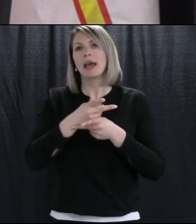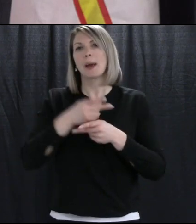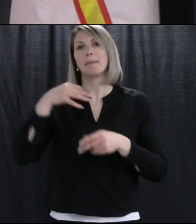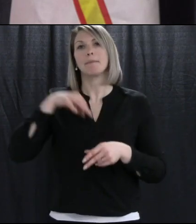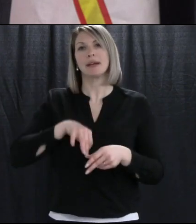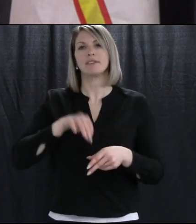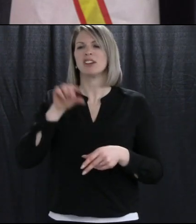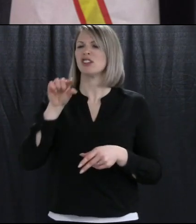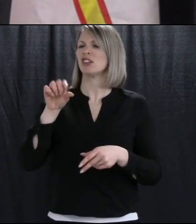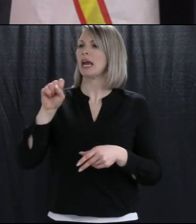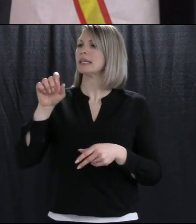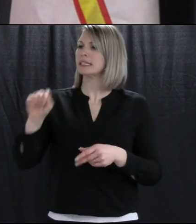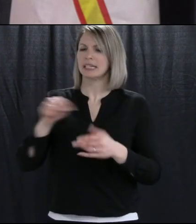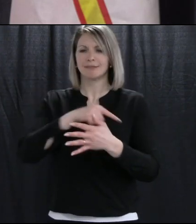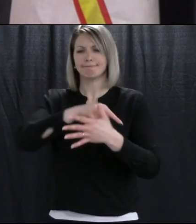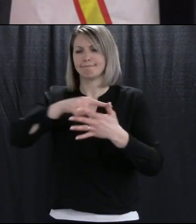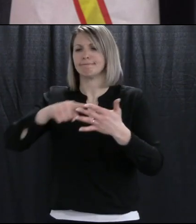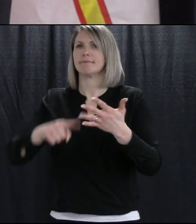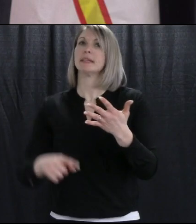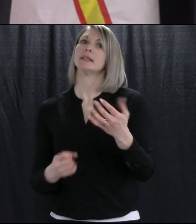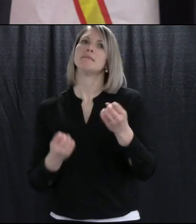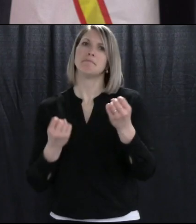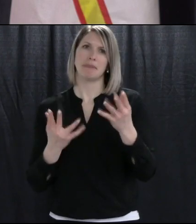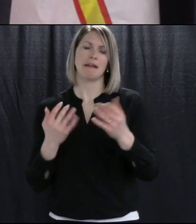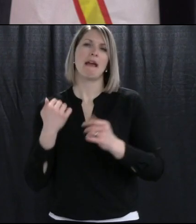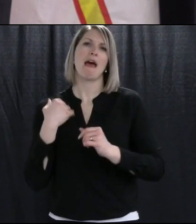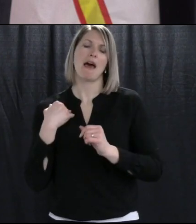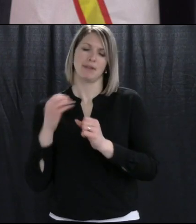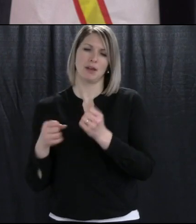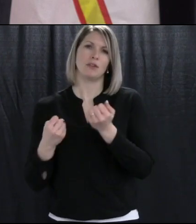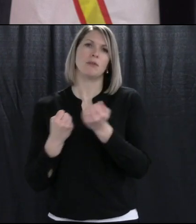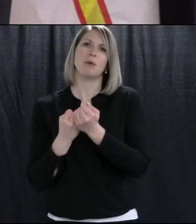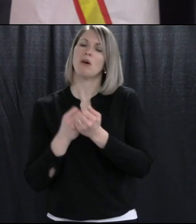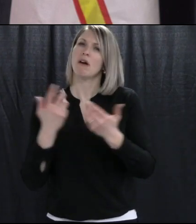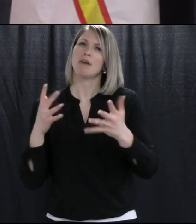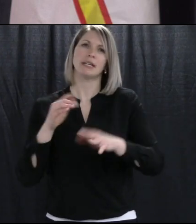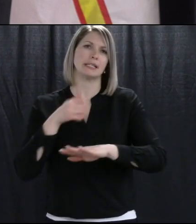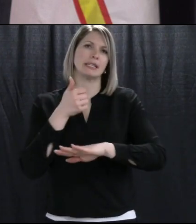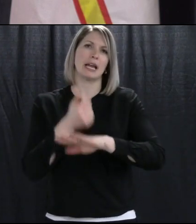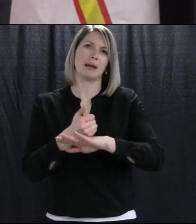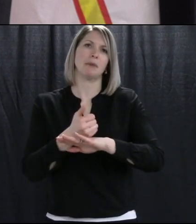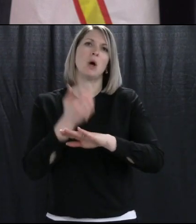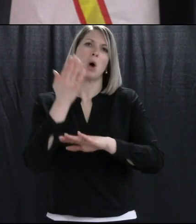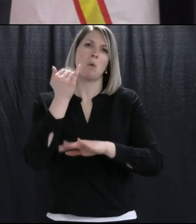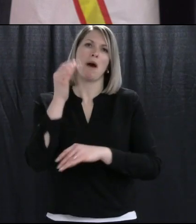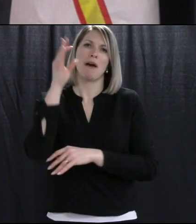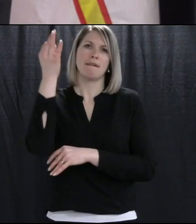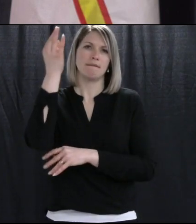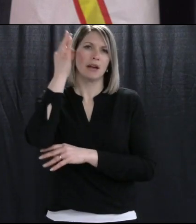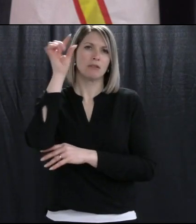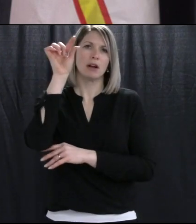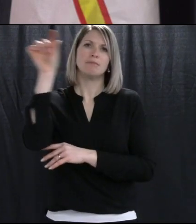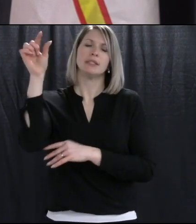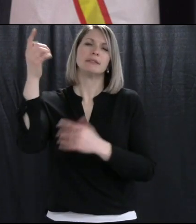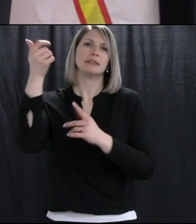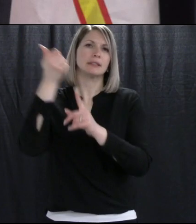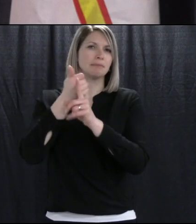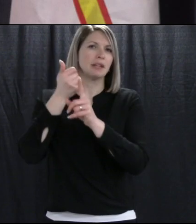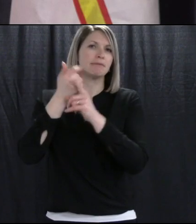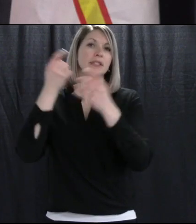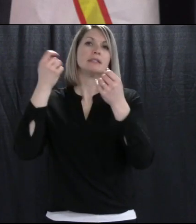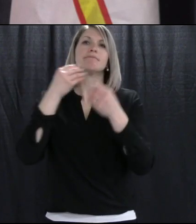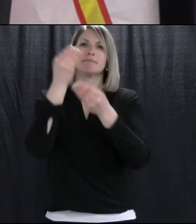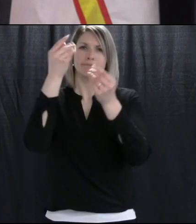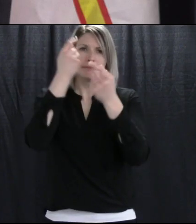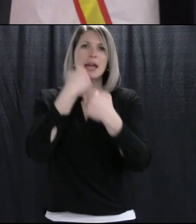There's a number of measures that are now in place as a result of the decisions that were made and announcements by the federal